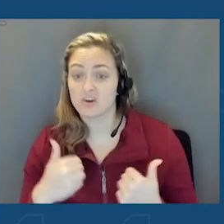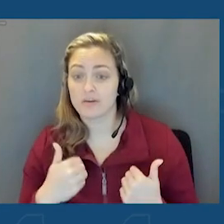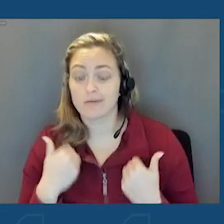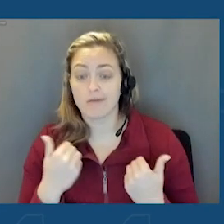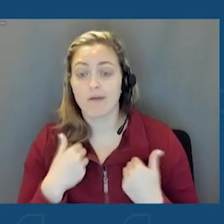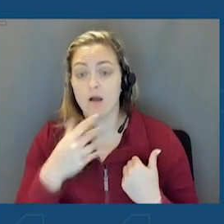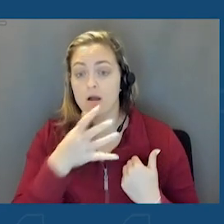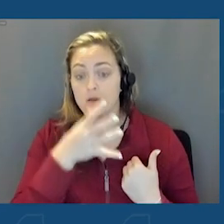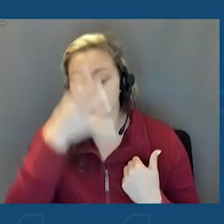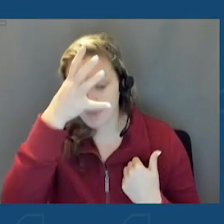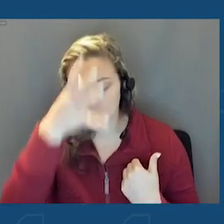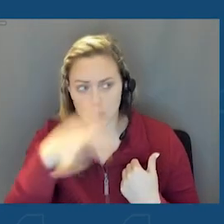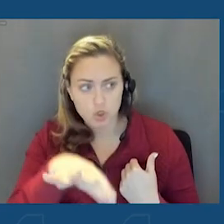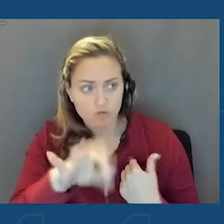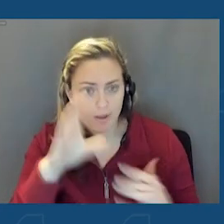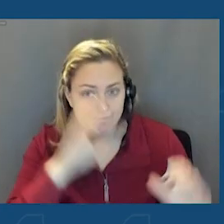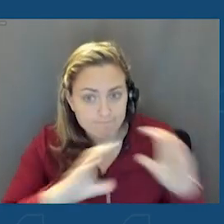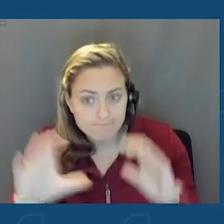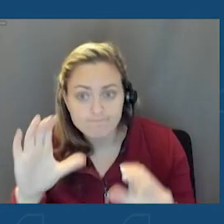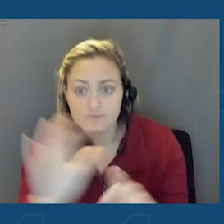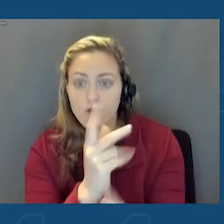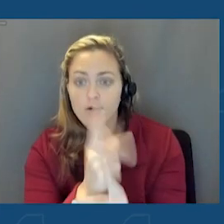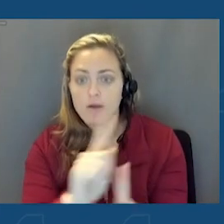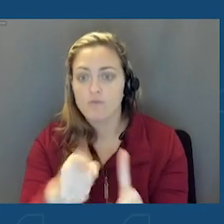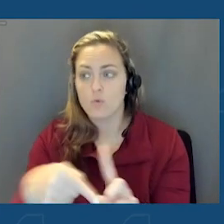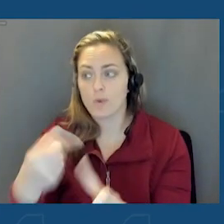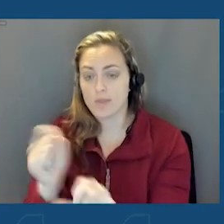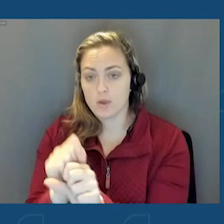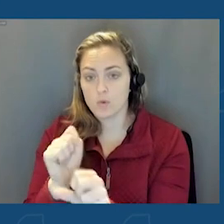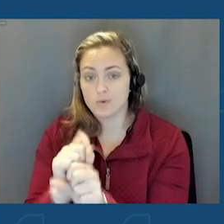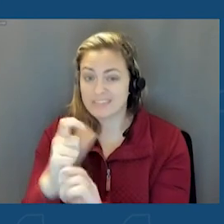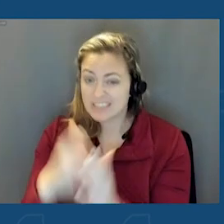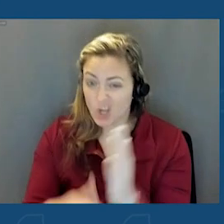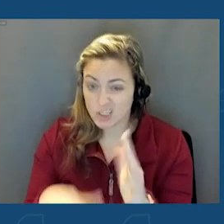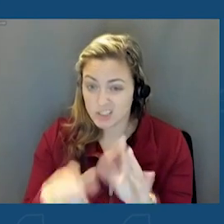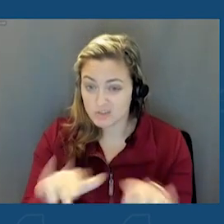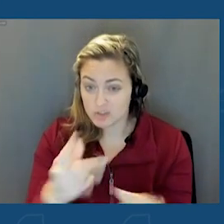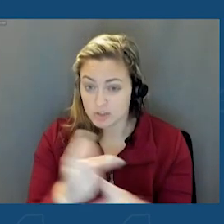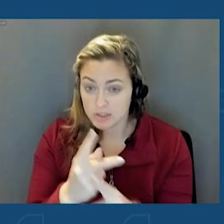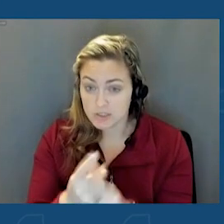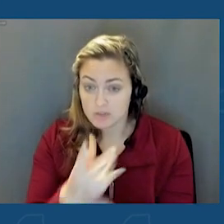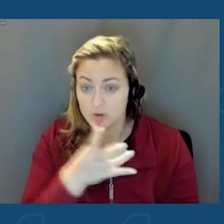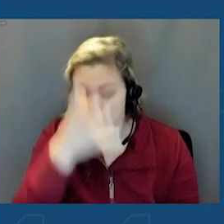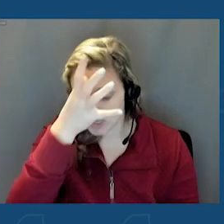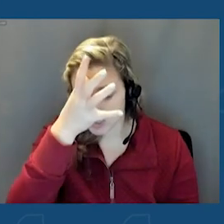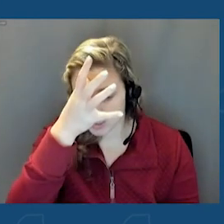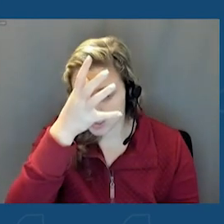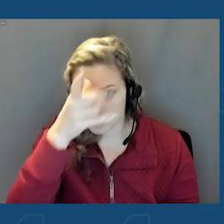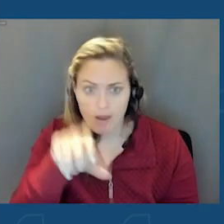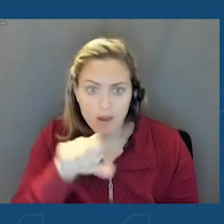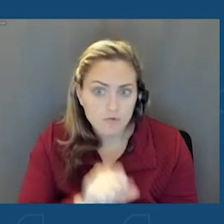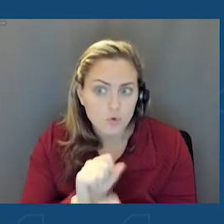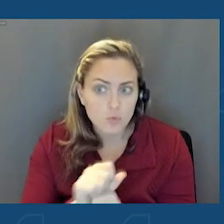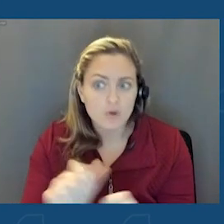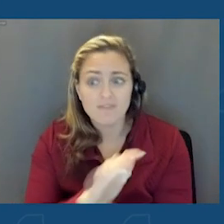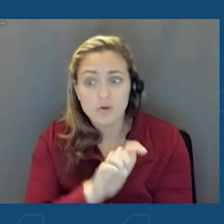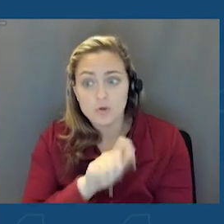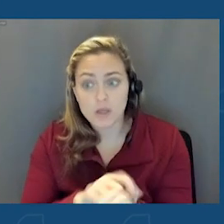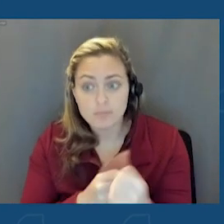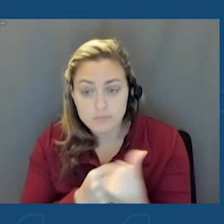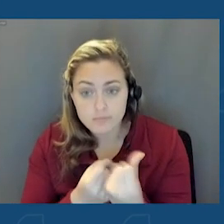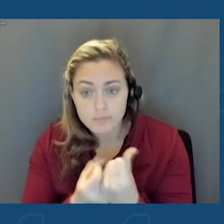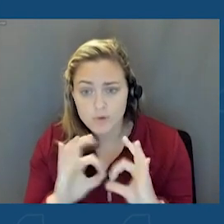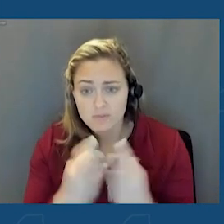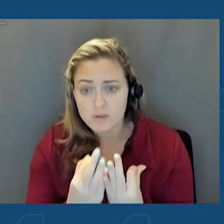find childcare while they work. The cost of childcare for parents who have to work full-time to support their